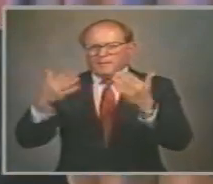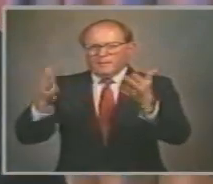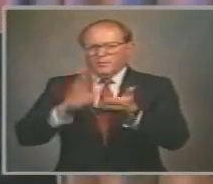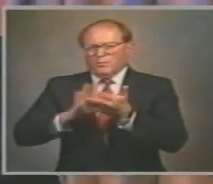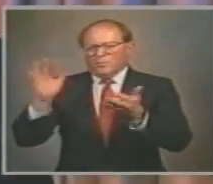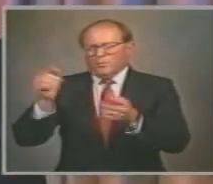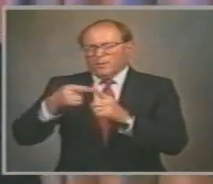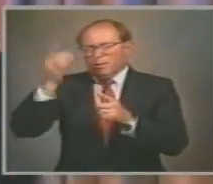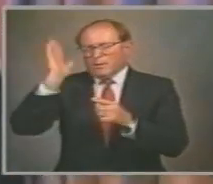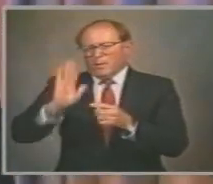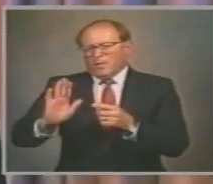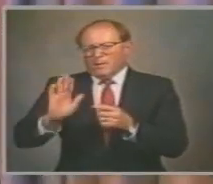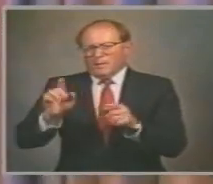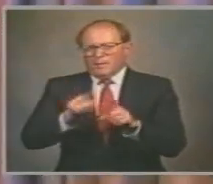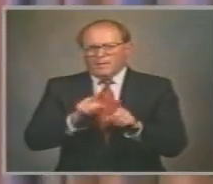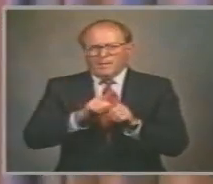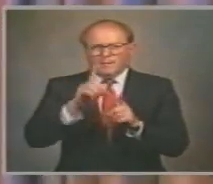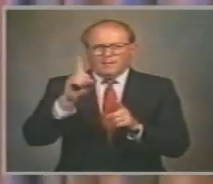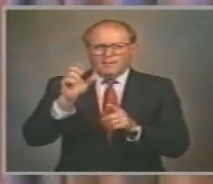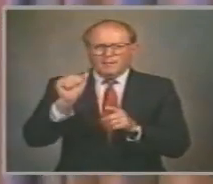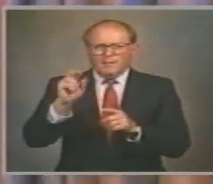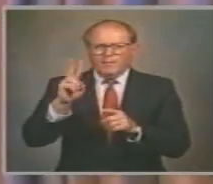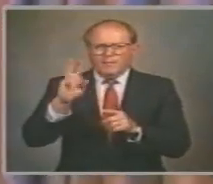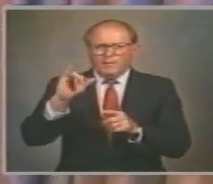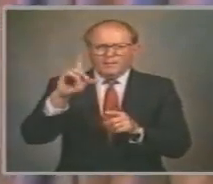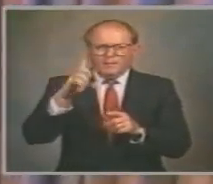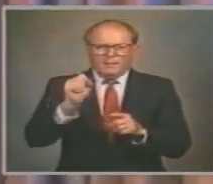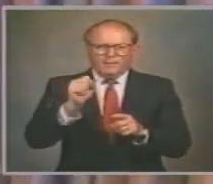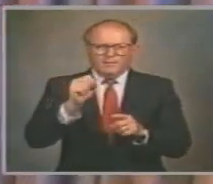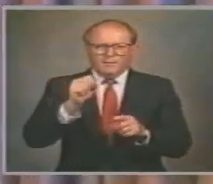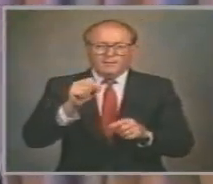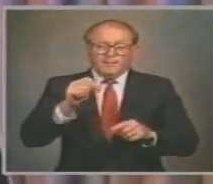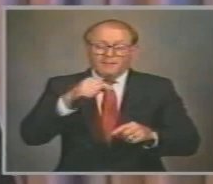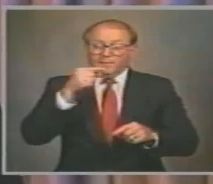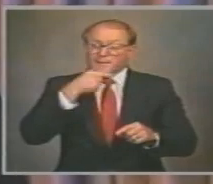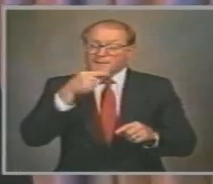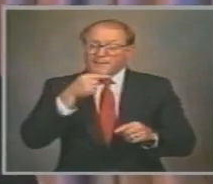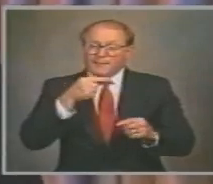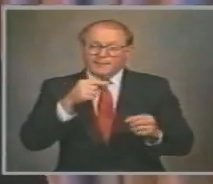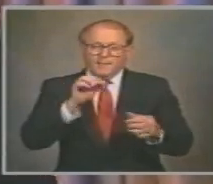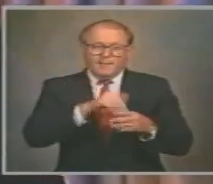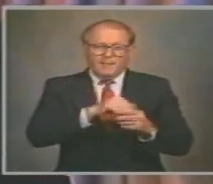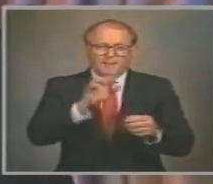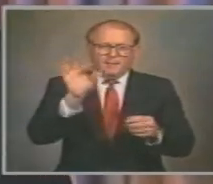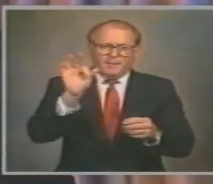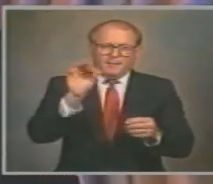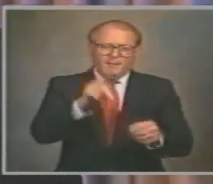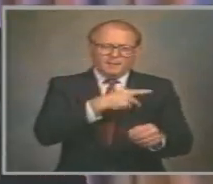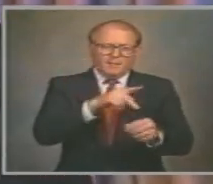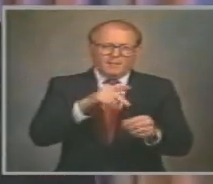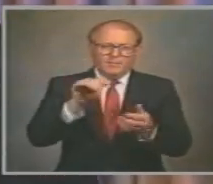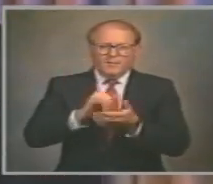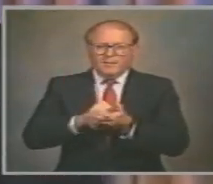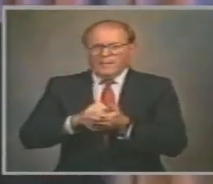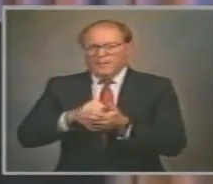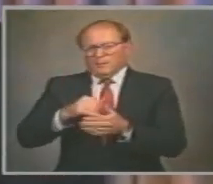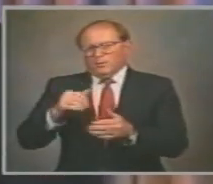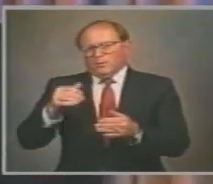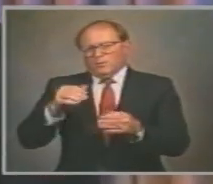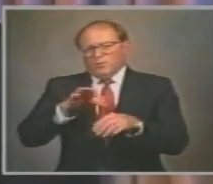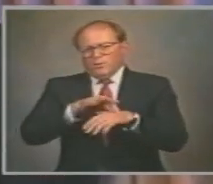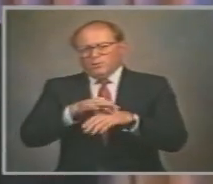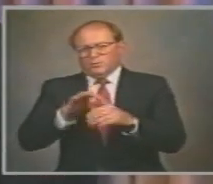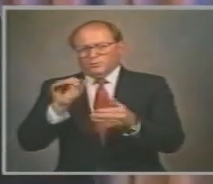God. As David said in the 19th Psalm, "The heavens declare the glory of God, and the firmament showeth his